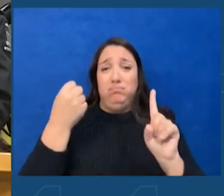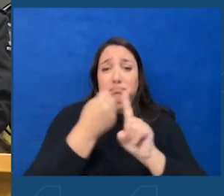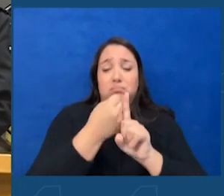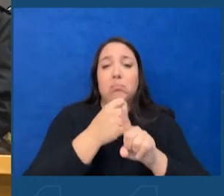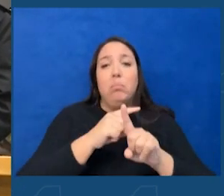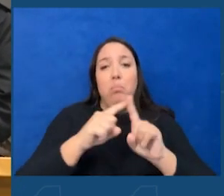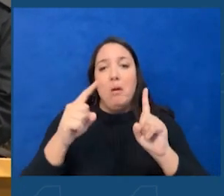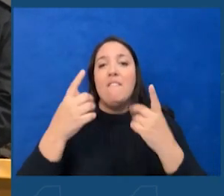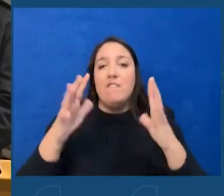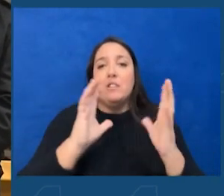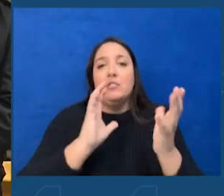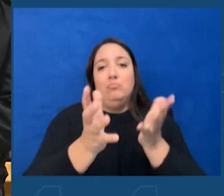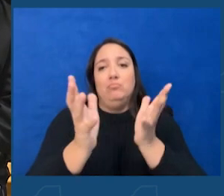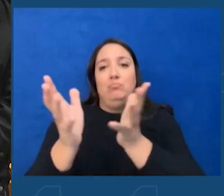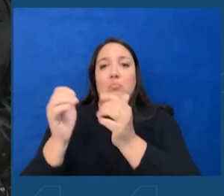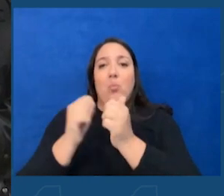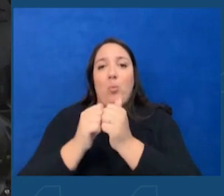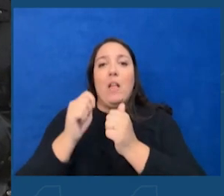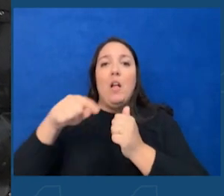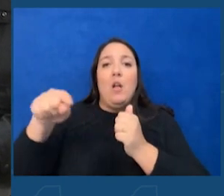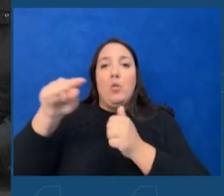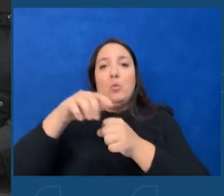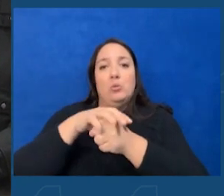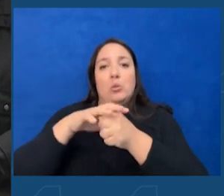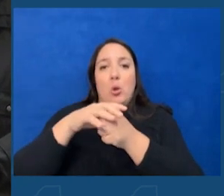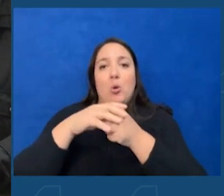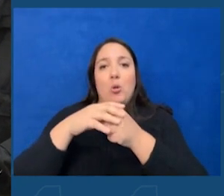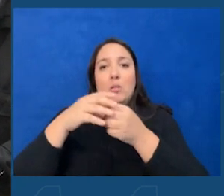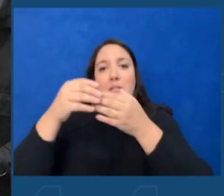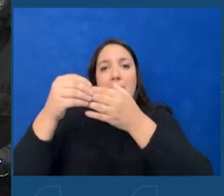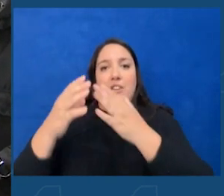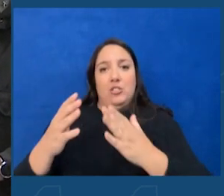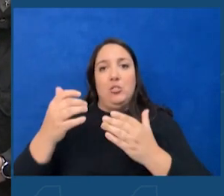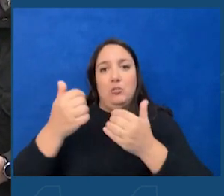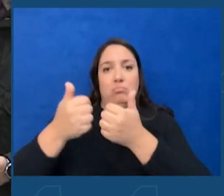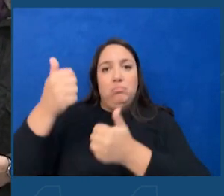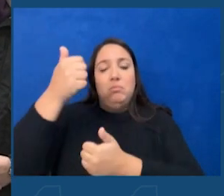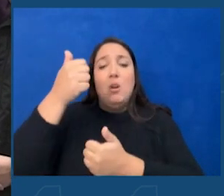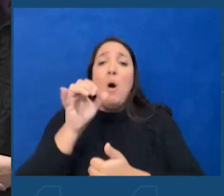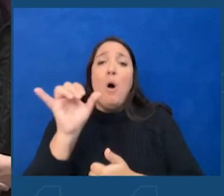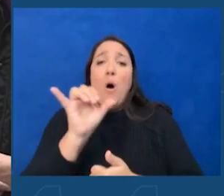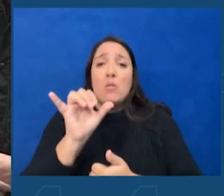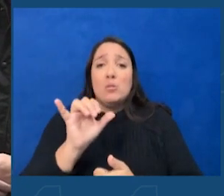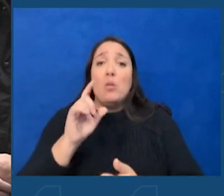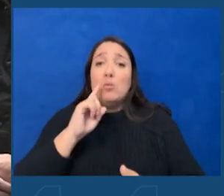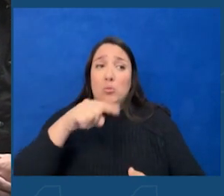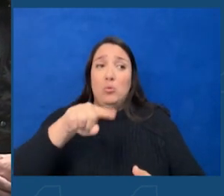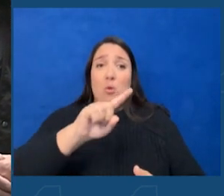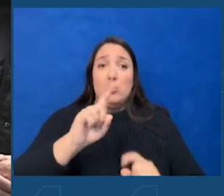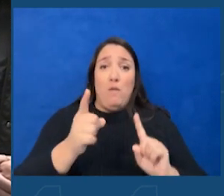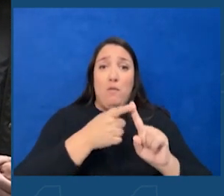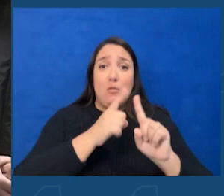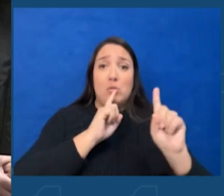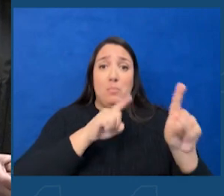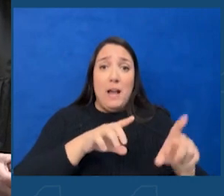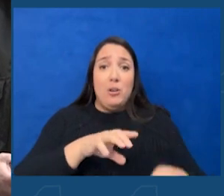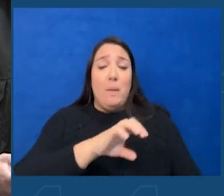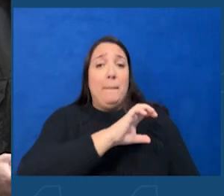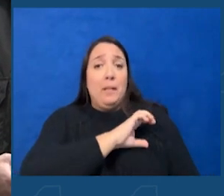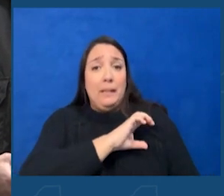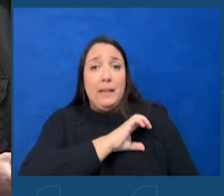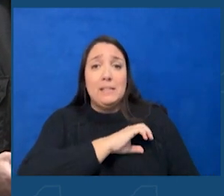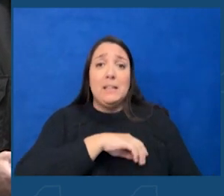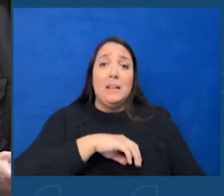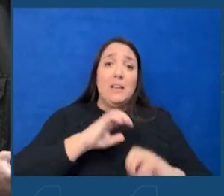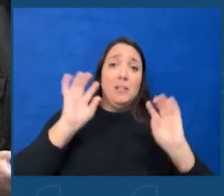local officials who are doing an extraordinary job as well. Finally, just to all the first responders, the police, the crew